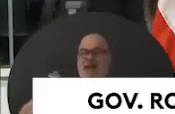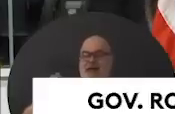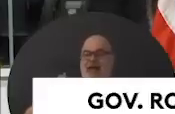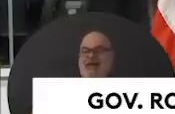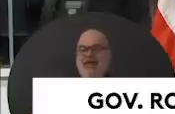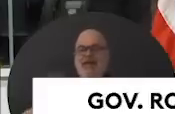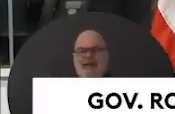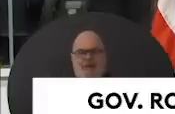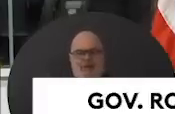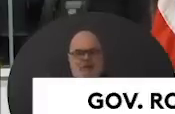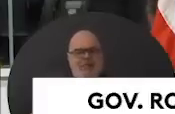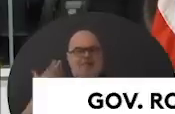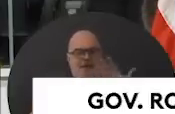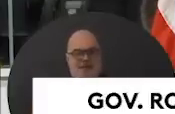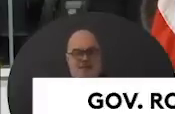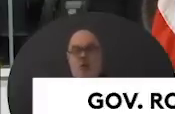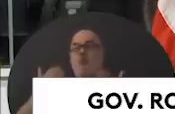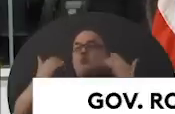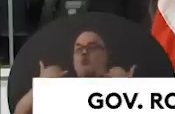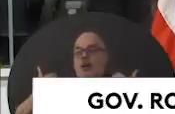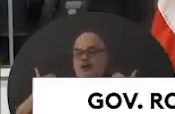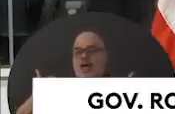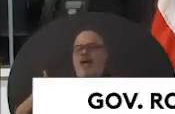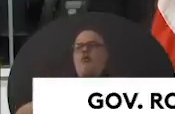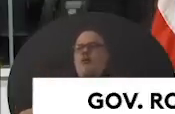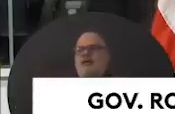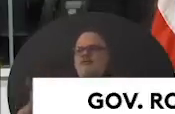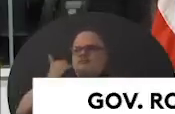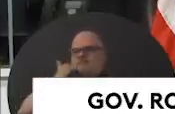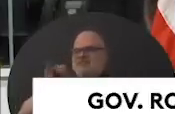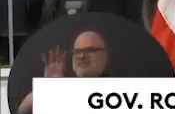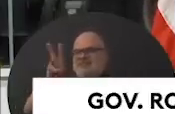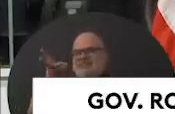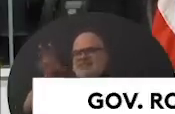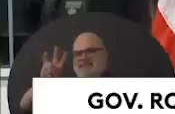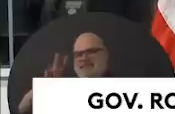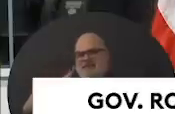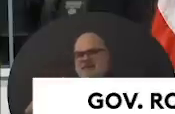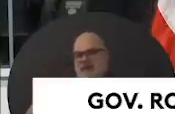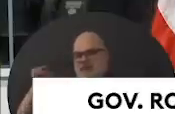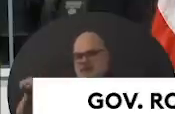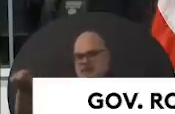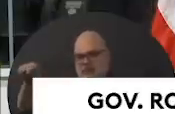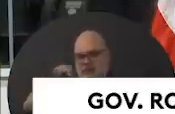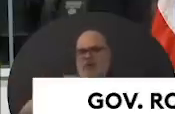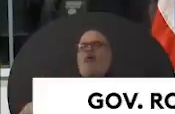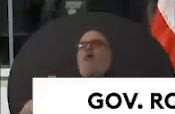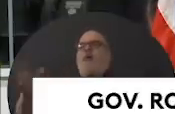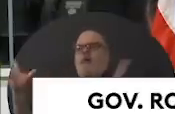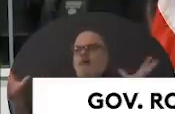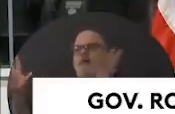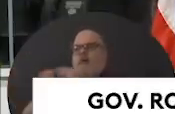this time, the division is currently holding twice daily calls for all 67 county emergency management officials and state agencies to